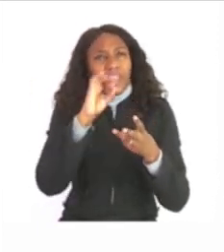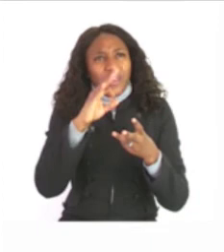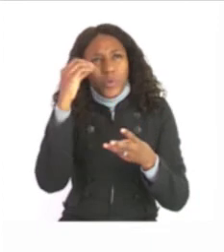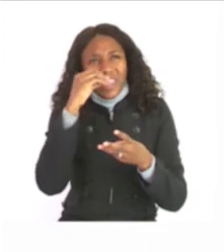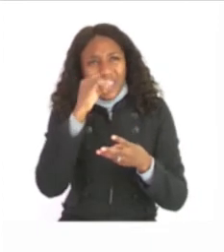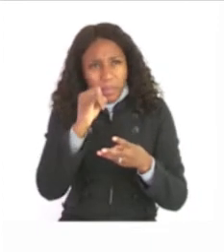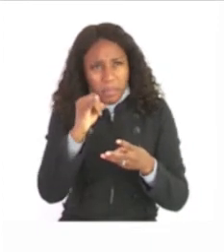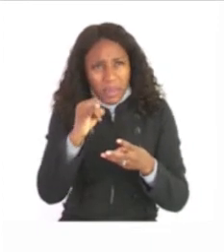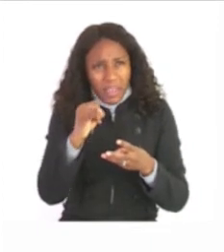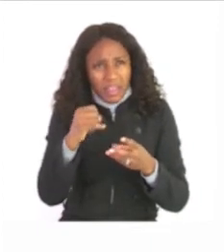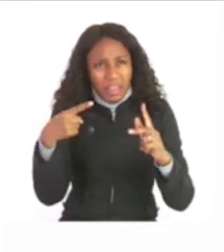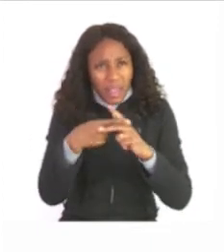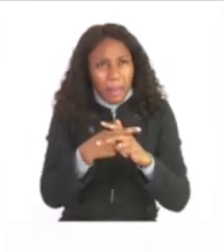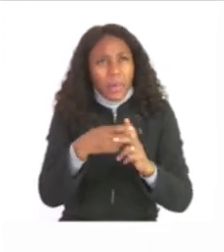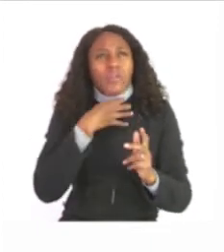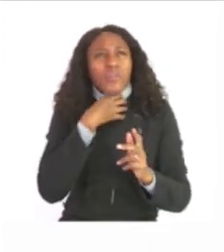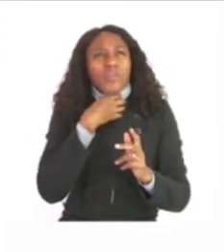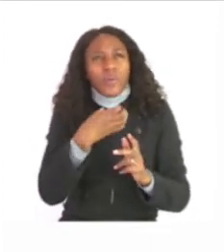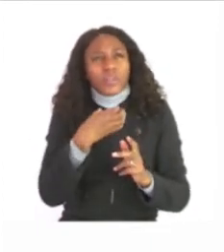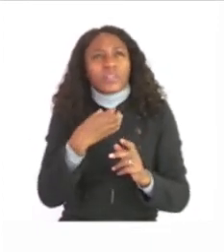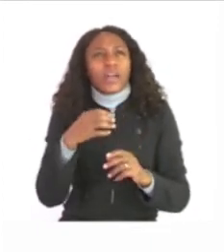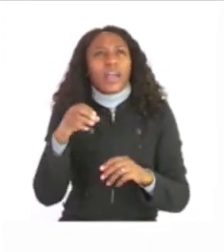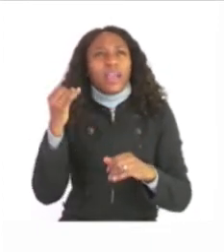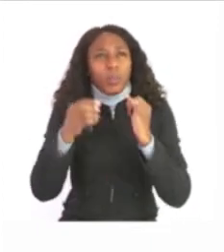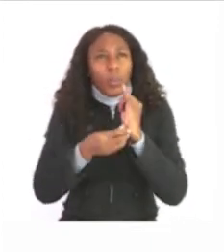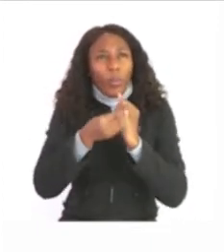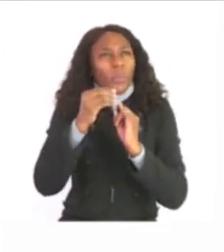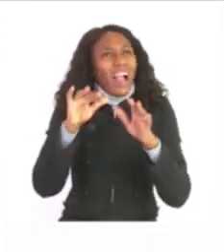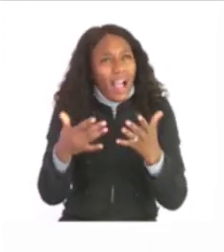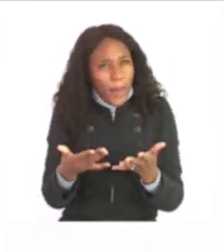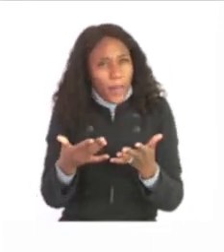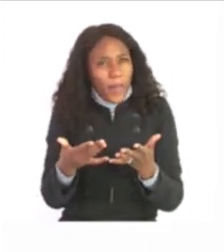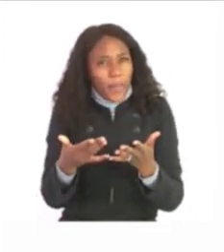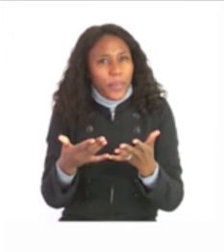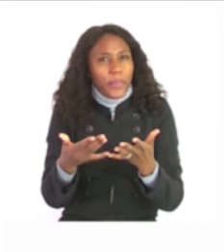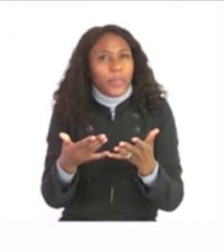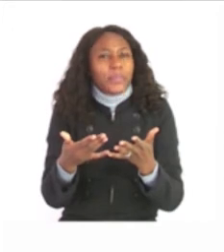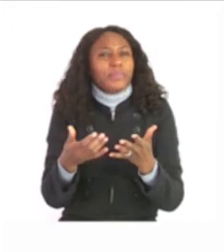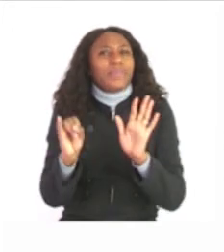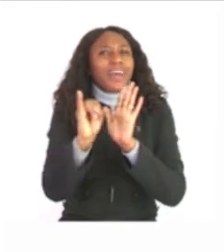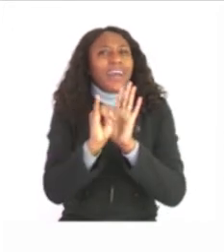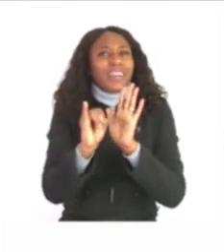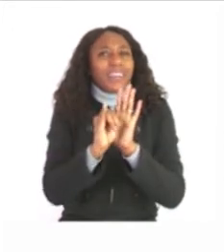lead to goiter? B, marasmus. Identify poor eating habits that can lead